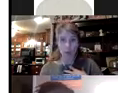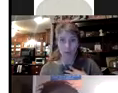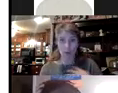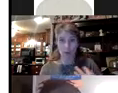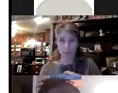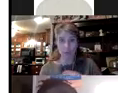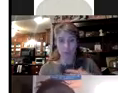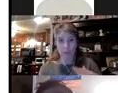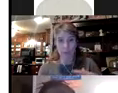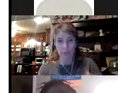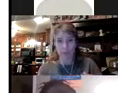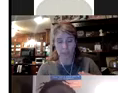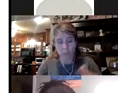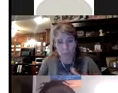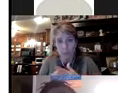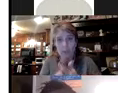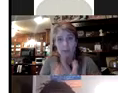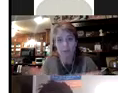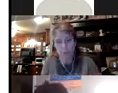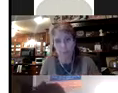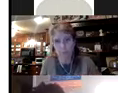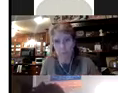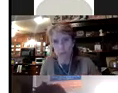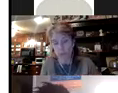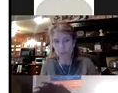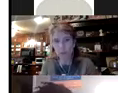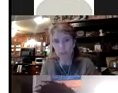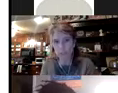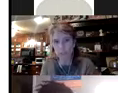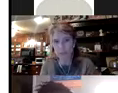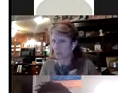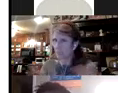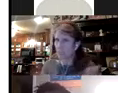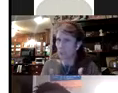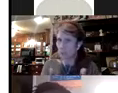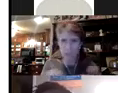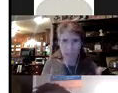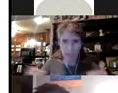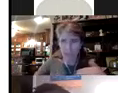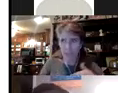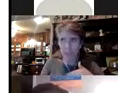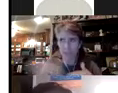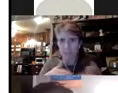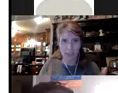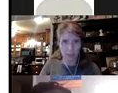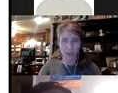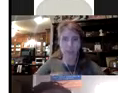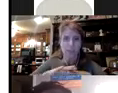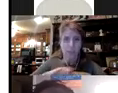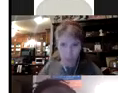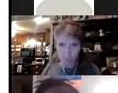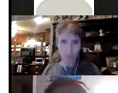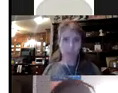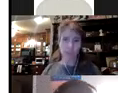our ability to understand Christ, you know, we have scripture, so we can look at that. But I was like, you realize that this side of the